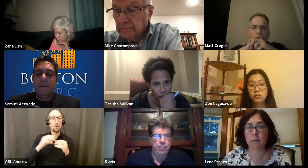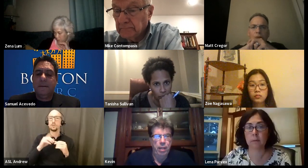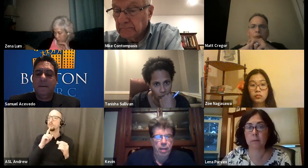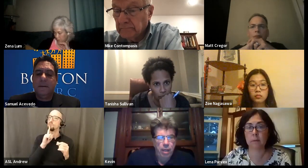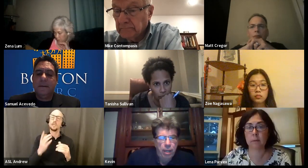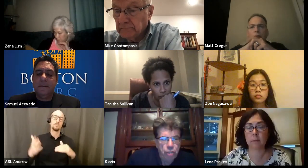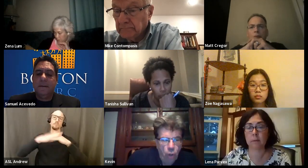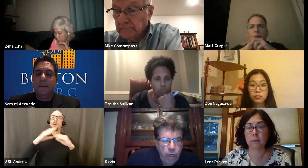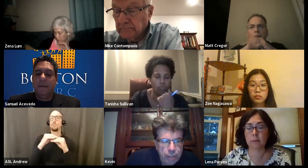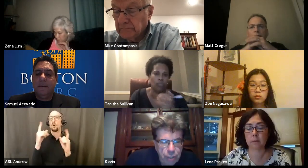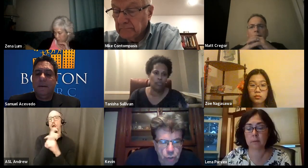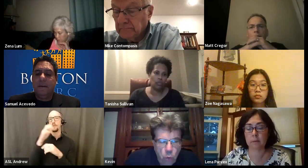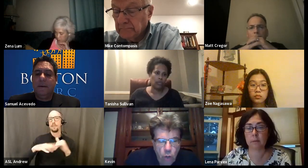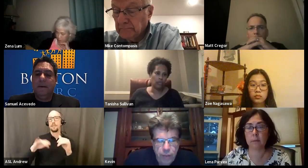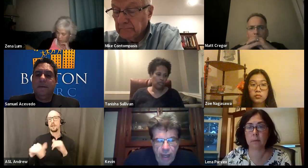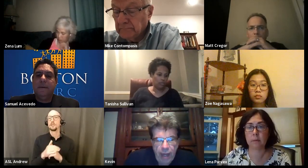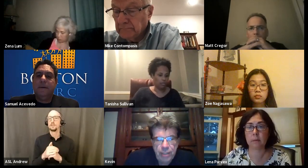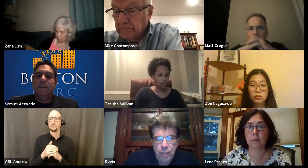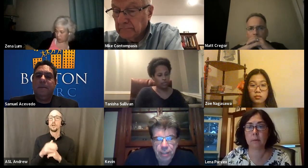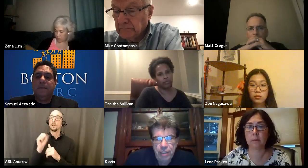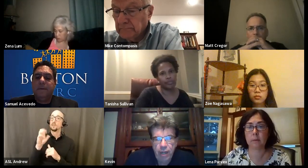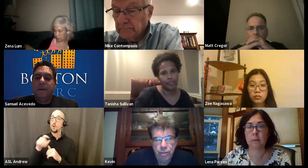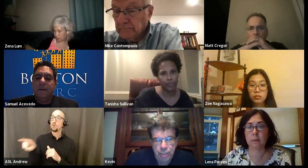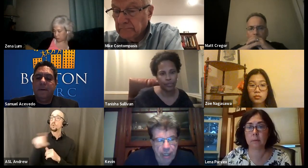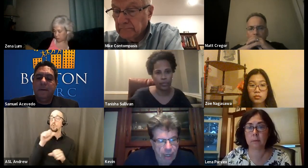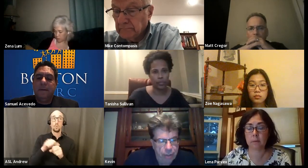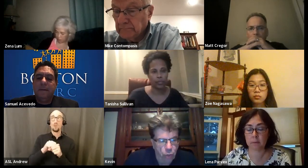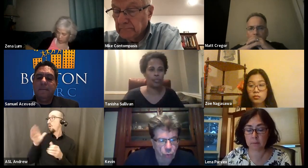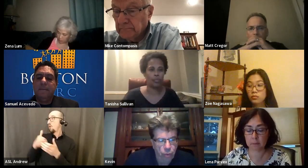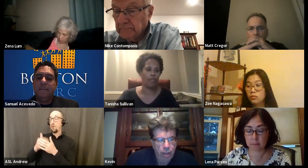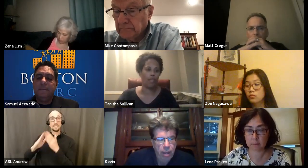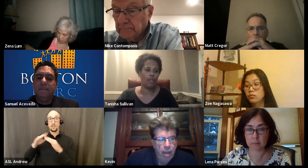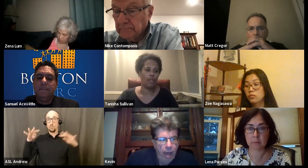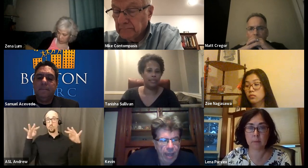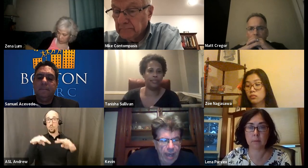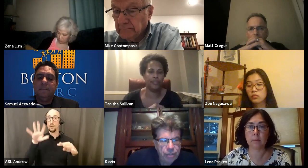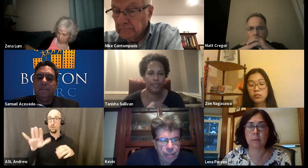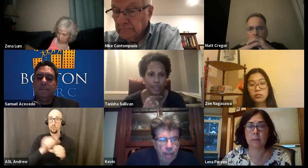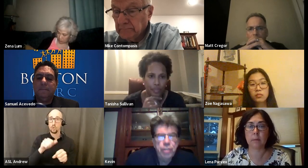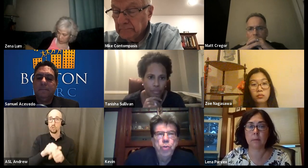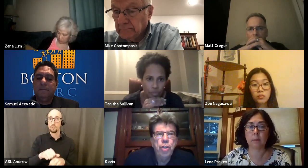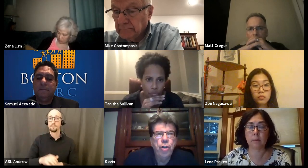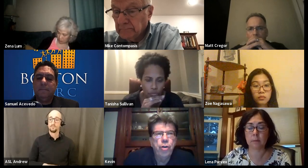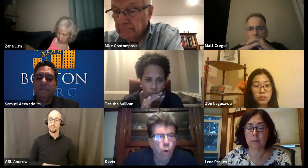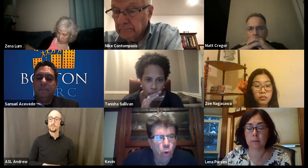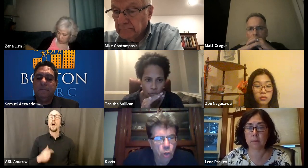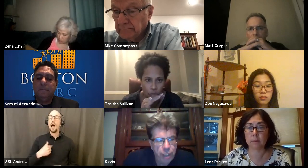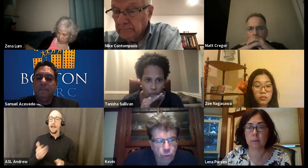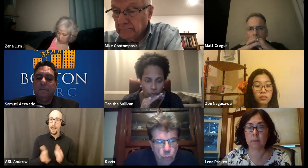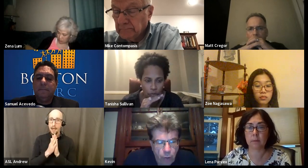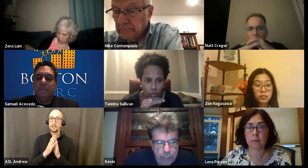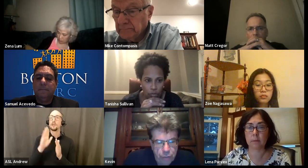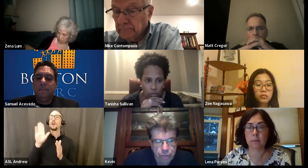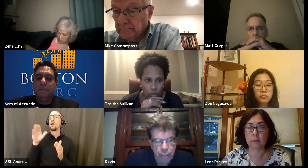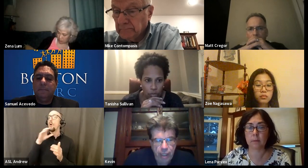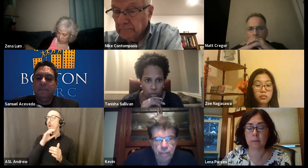that. And so it is that you work with the eyes of the entire city on you. I ask that you turn old and